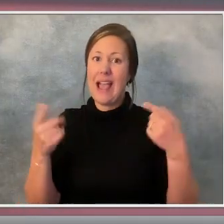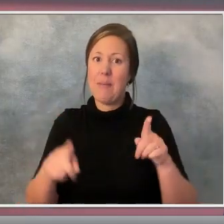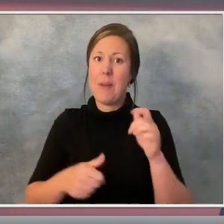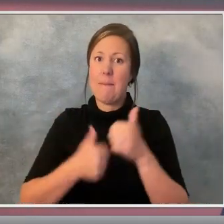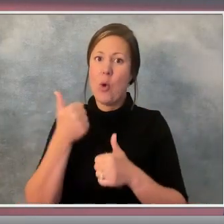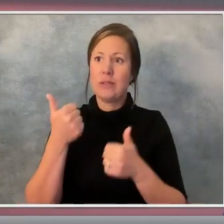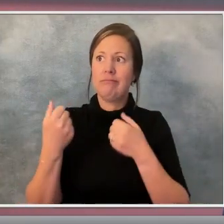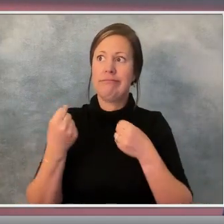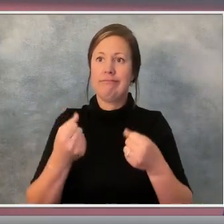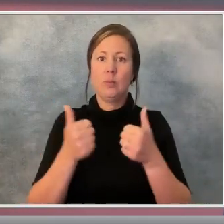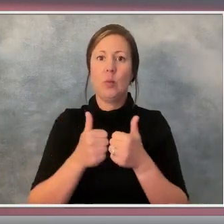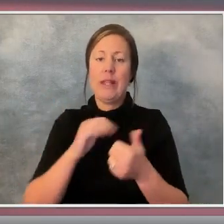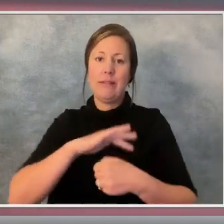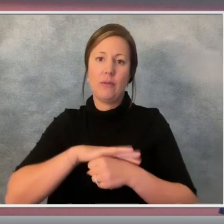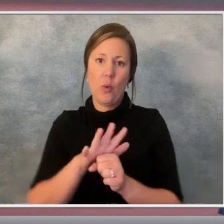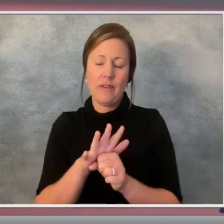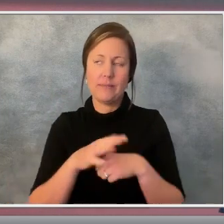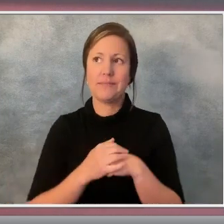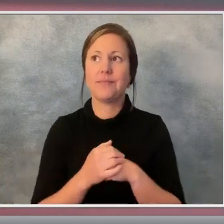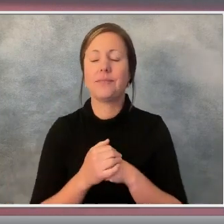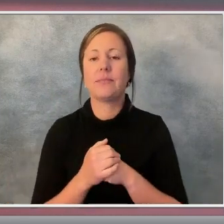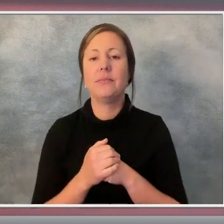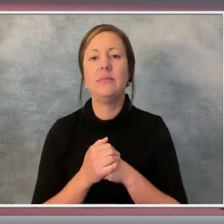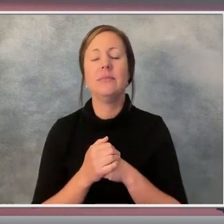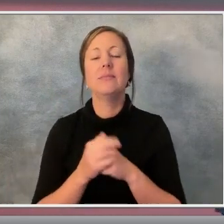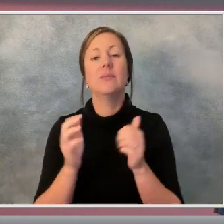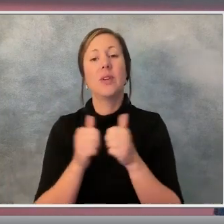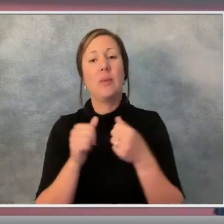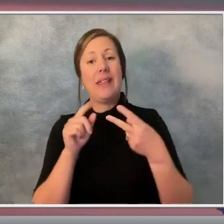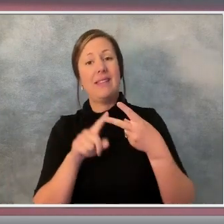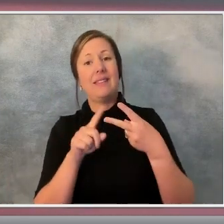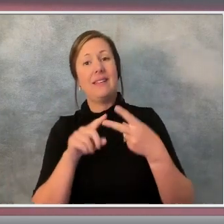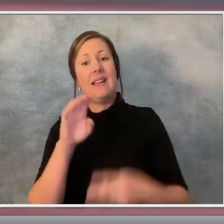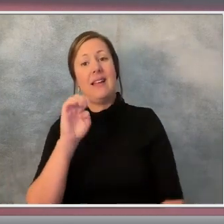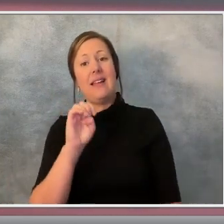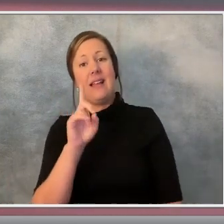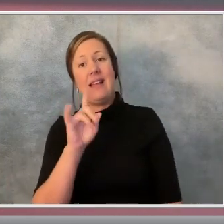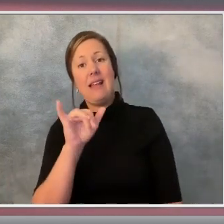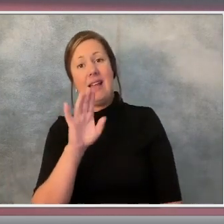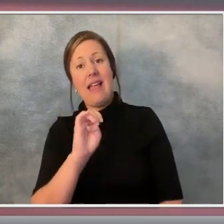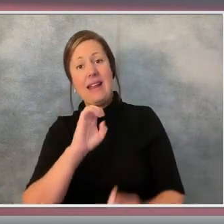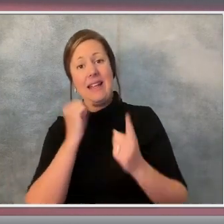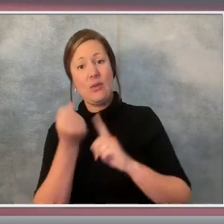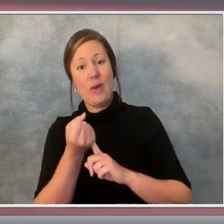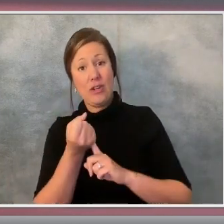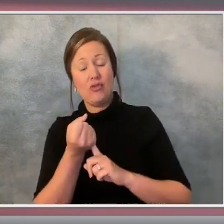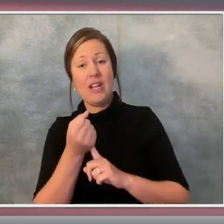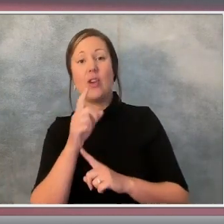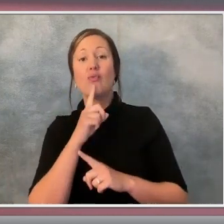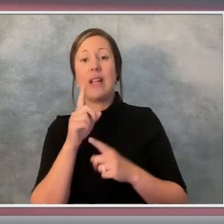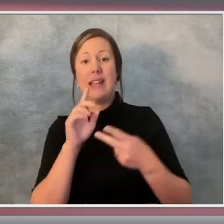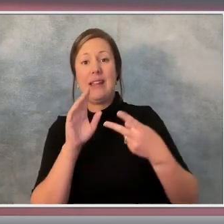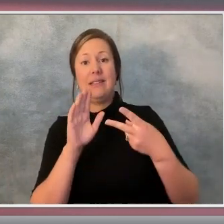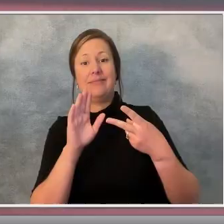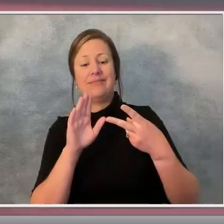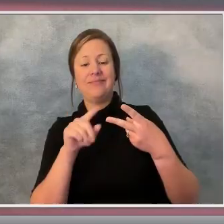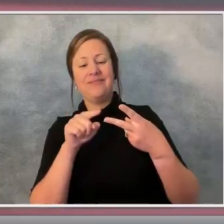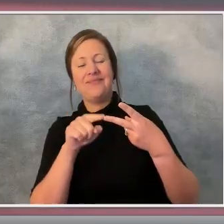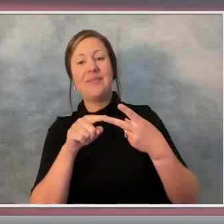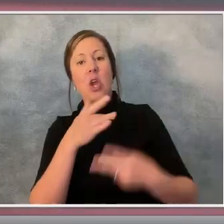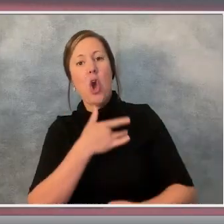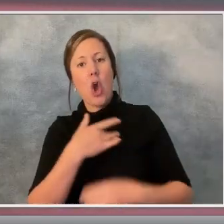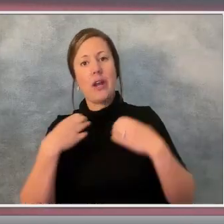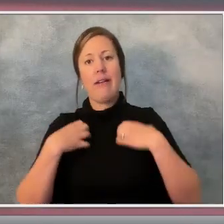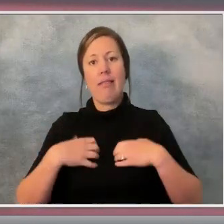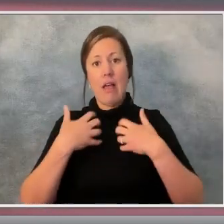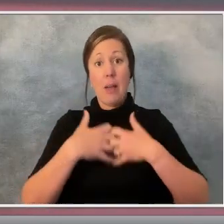pandemic. And in Eddie's situation, it's basically a heart-lung machine at the bedside that takes over the role